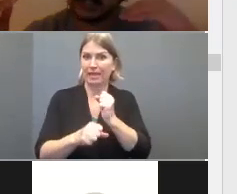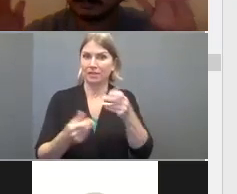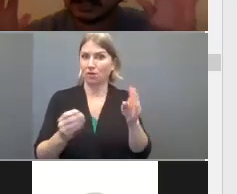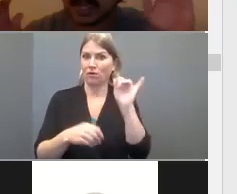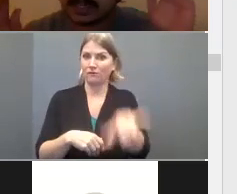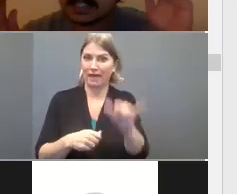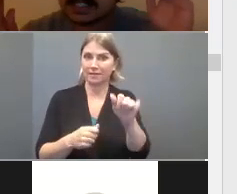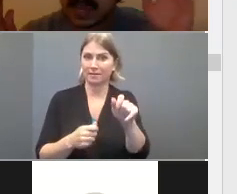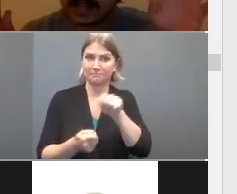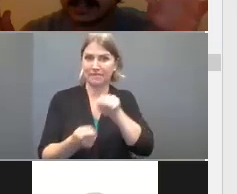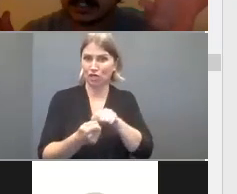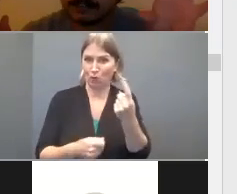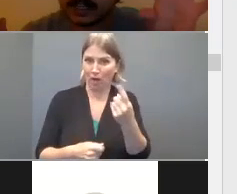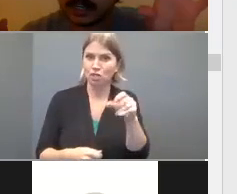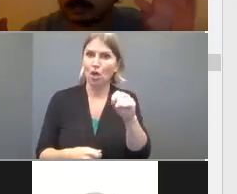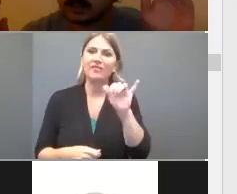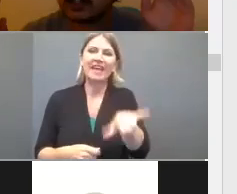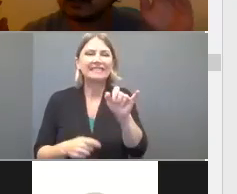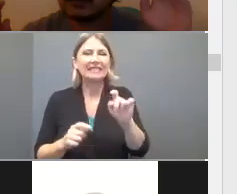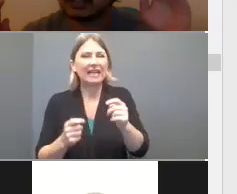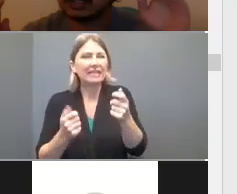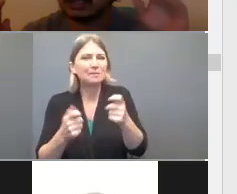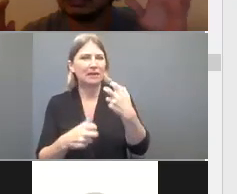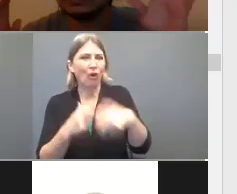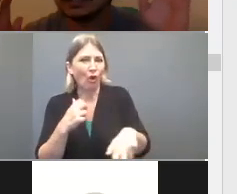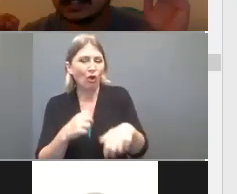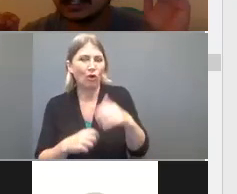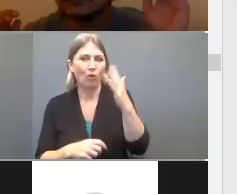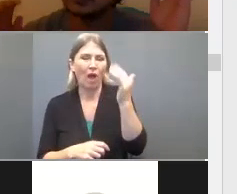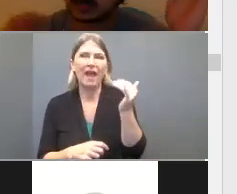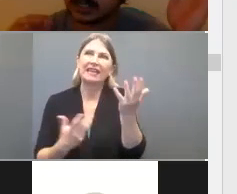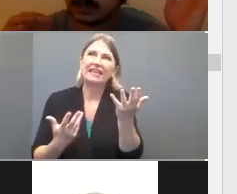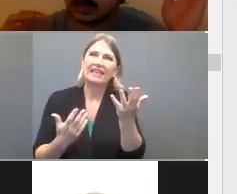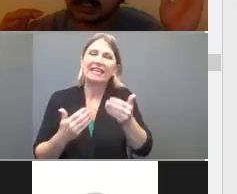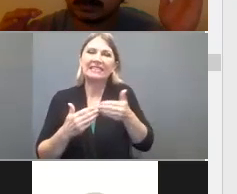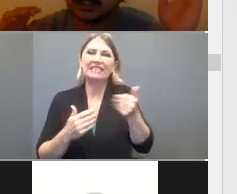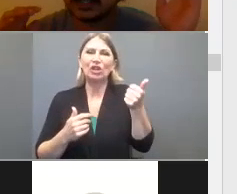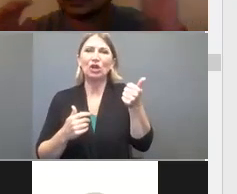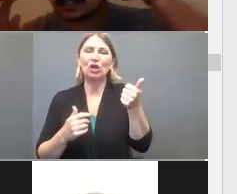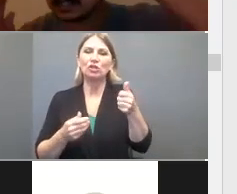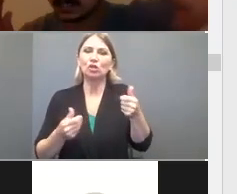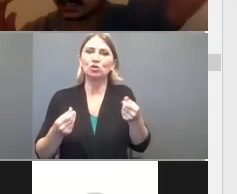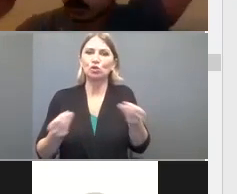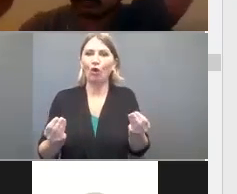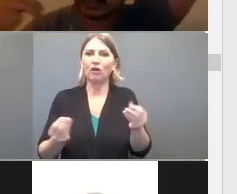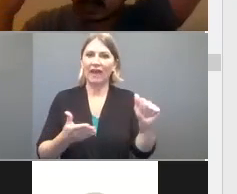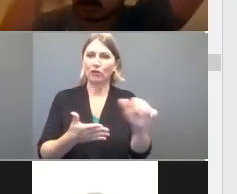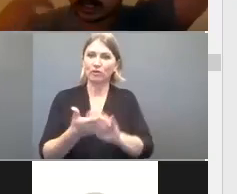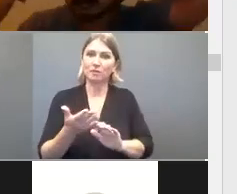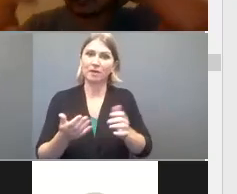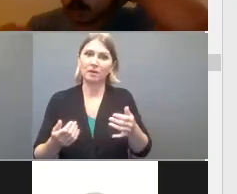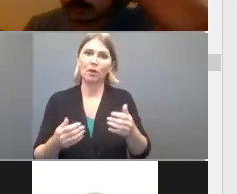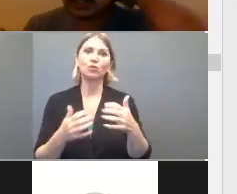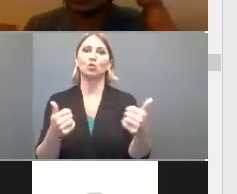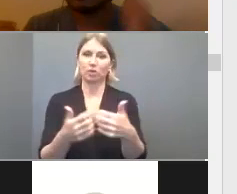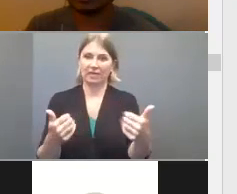algorithm. But that is slightly difficult because it is easier for sorting algorithms, because we can still say that, okay, we can count the